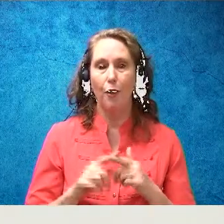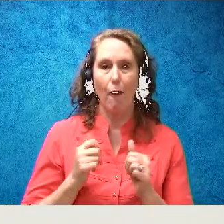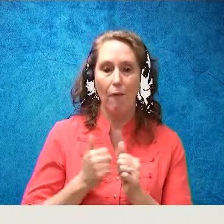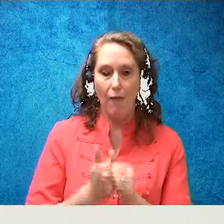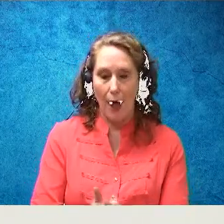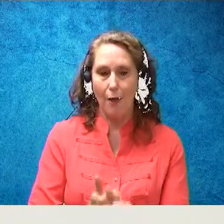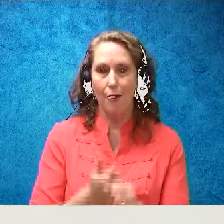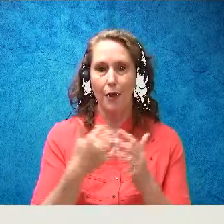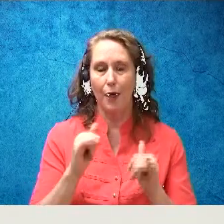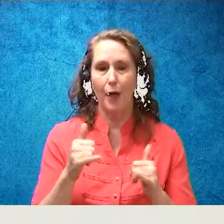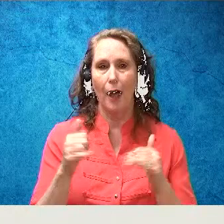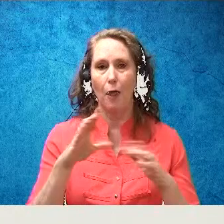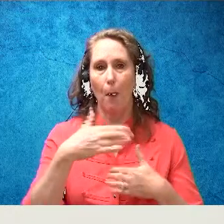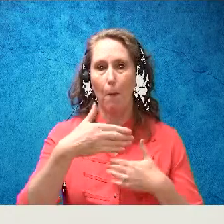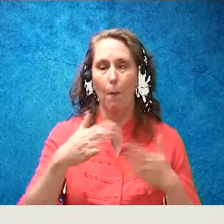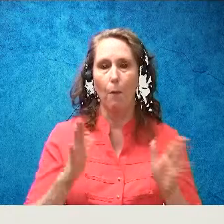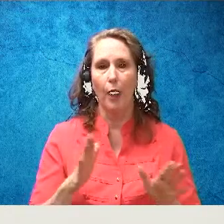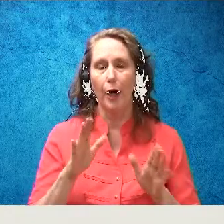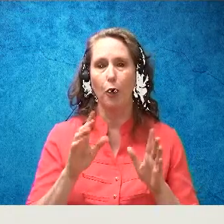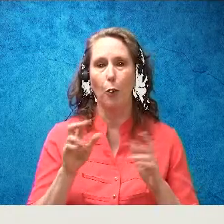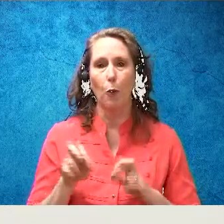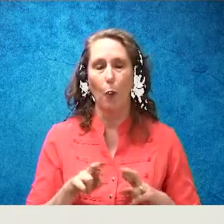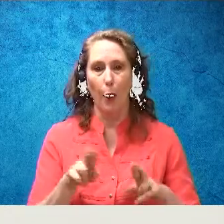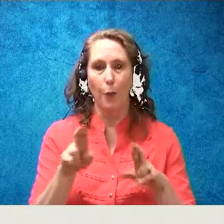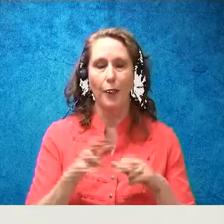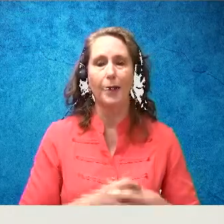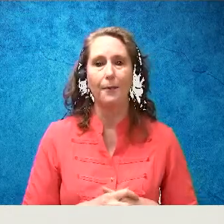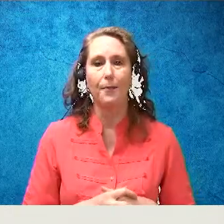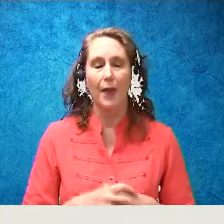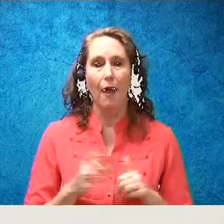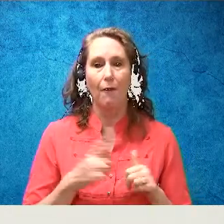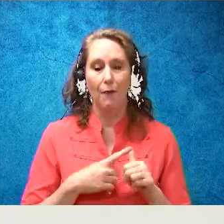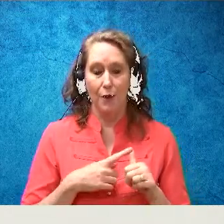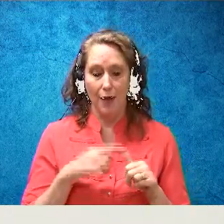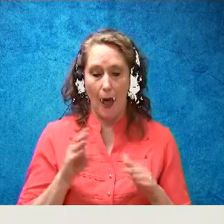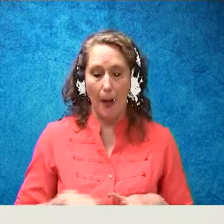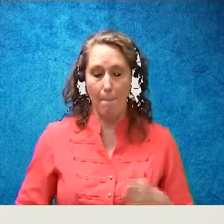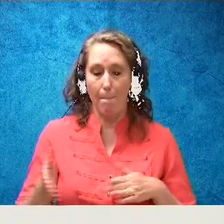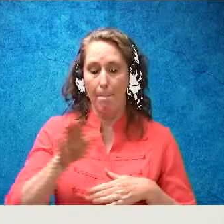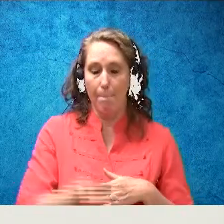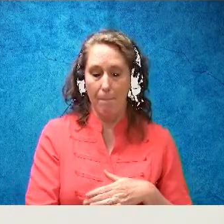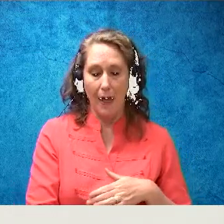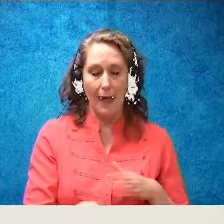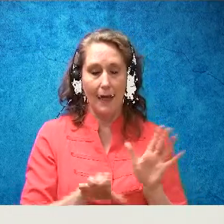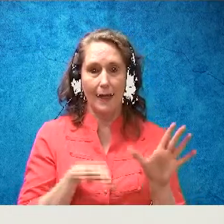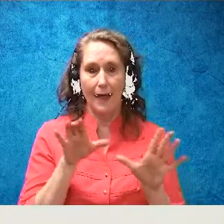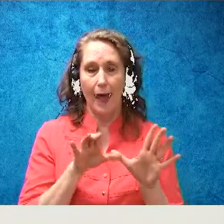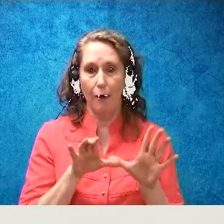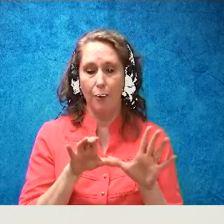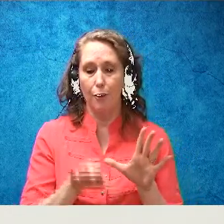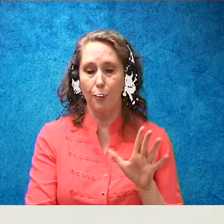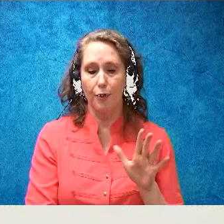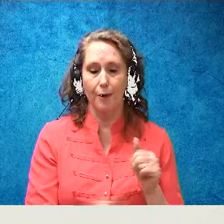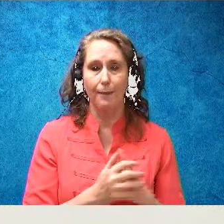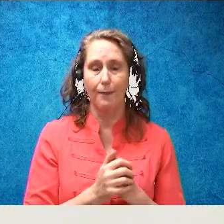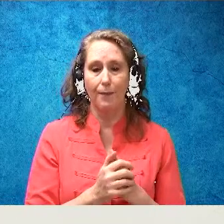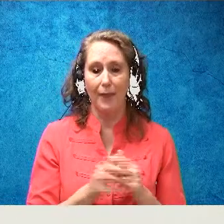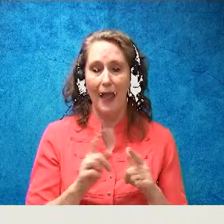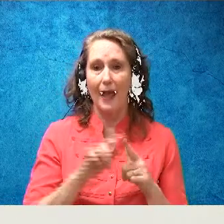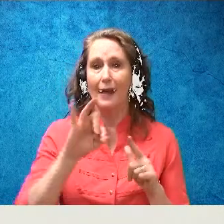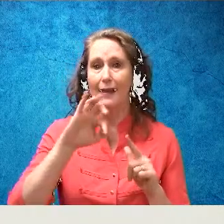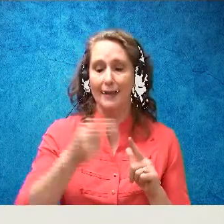road, practice retelling. So first I would set this one on the ground, characters, okay? And then I've got